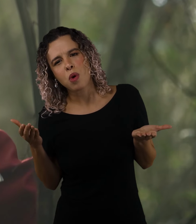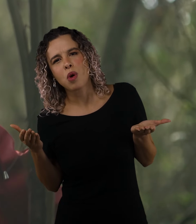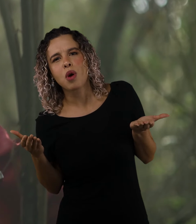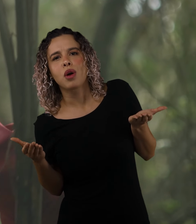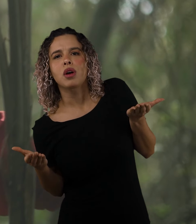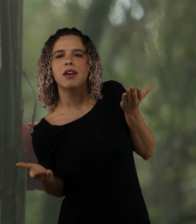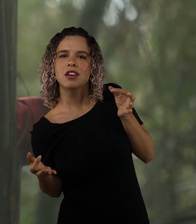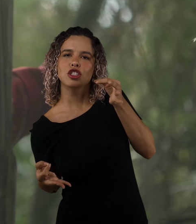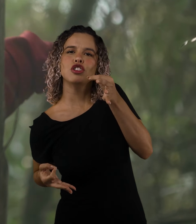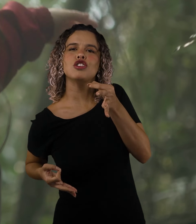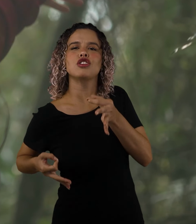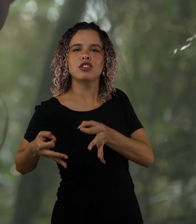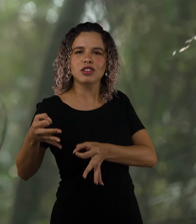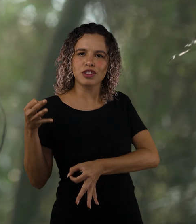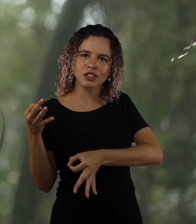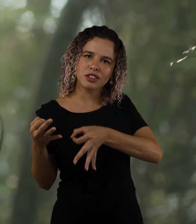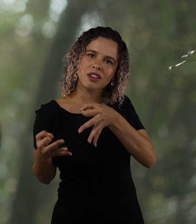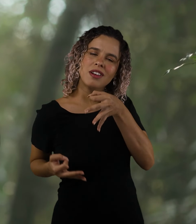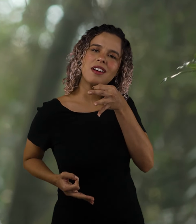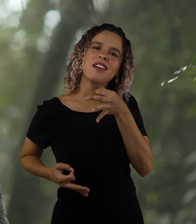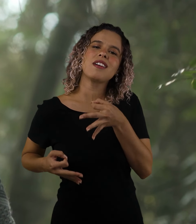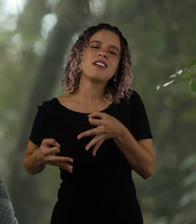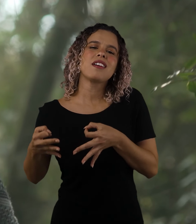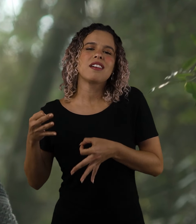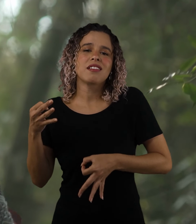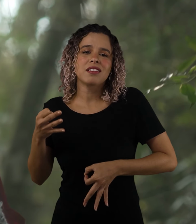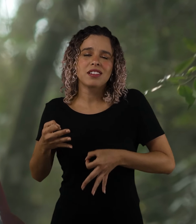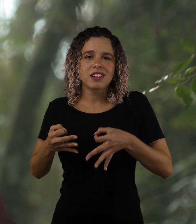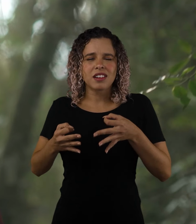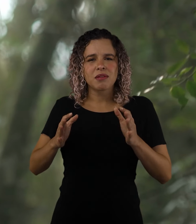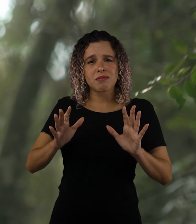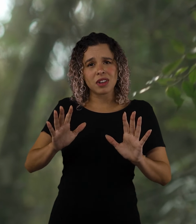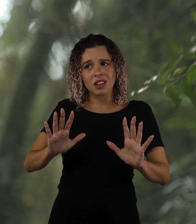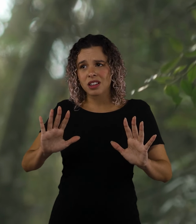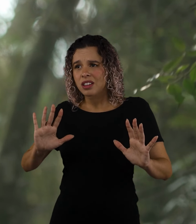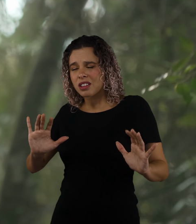justice's end. Danço com os braços pro alto. Can it make